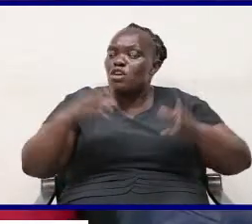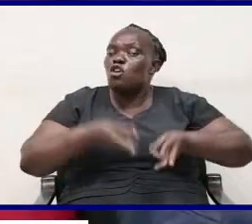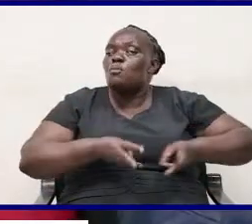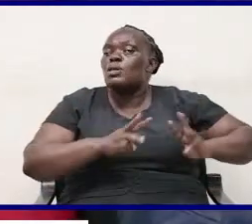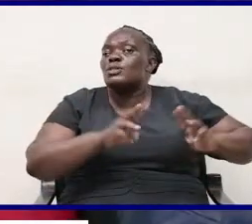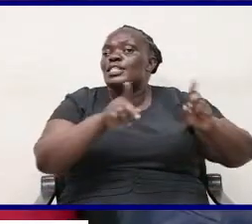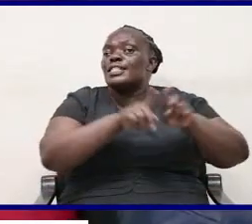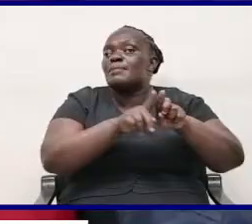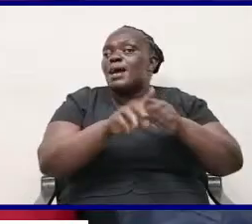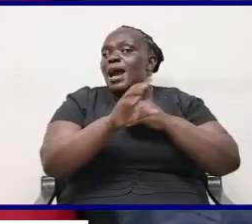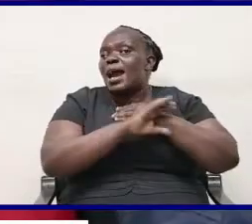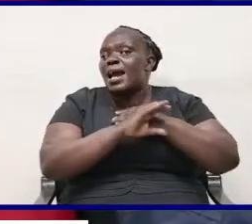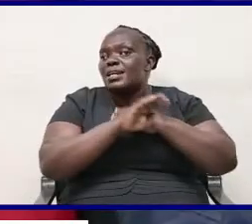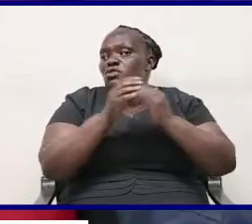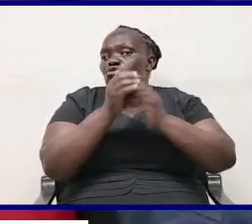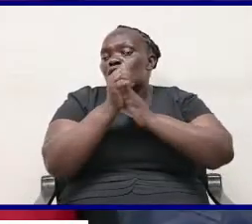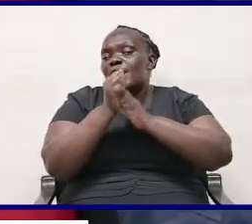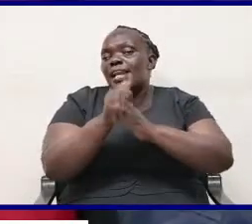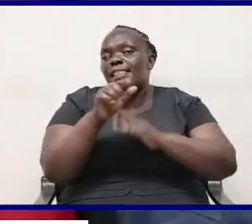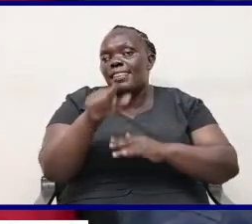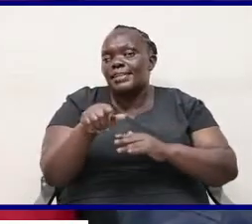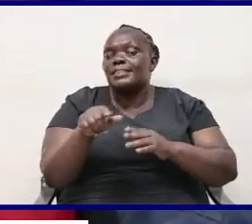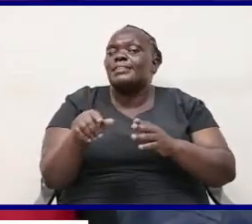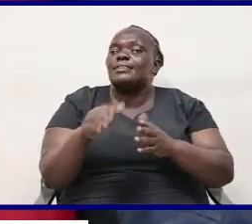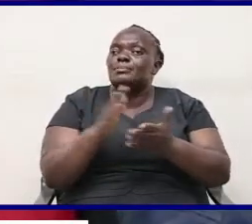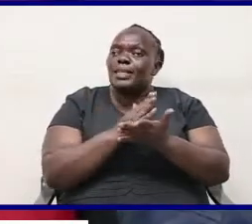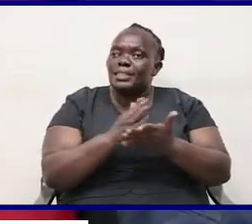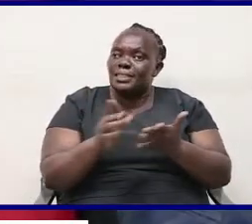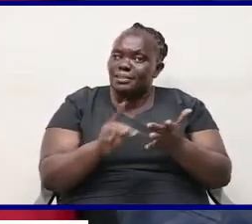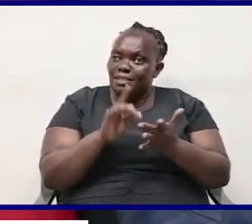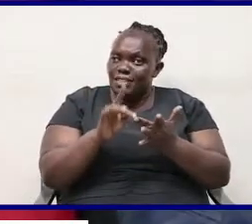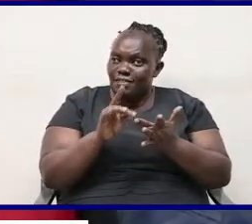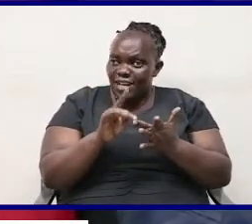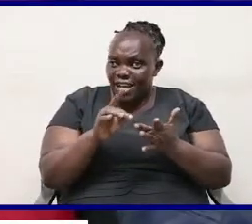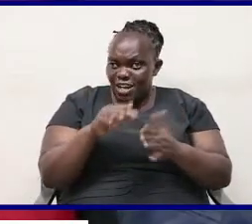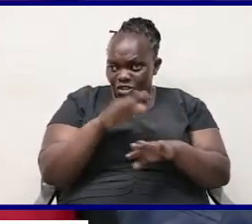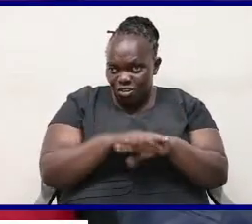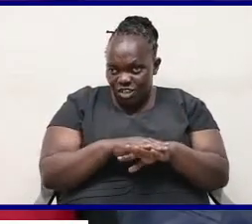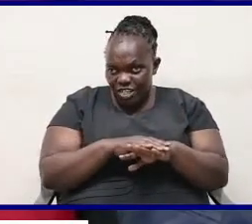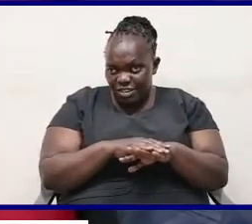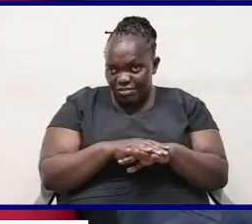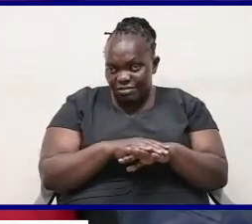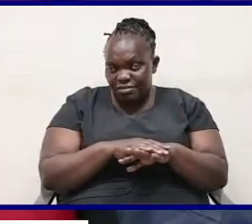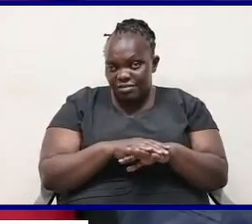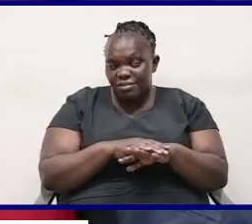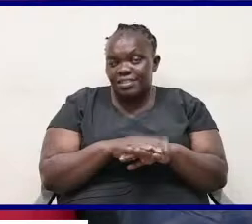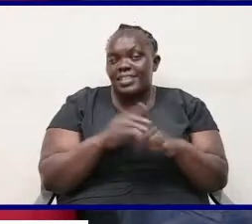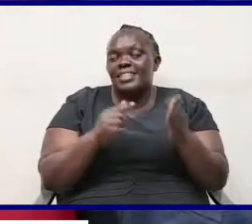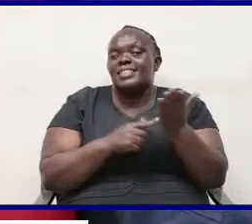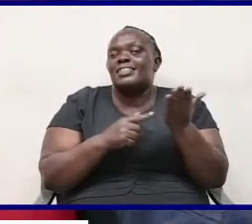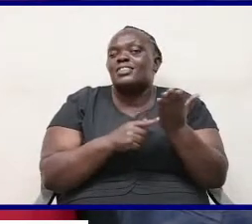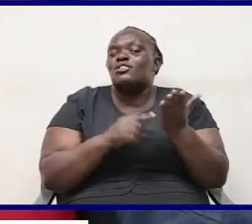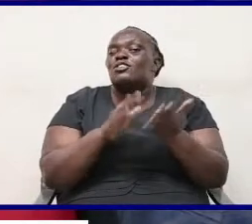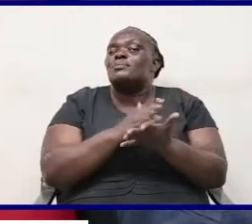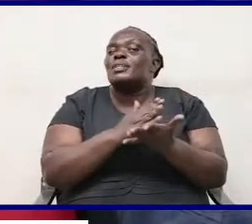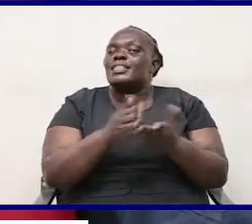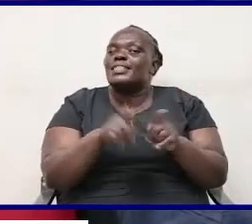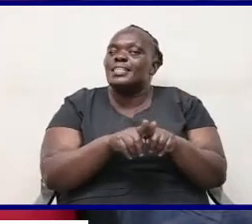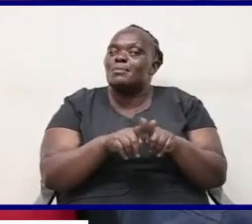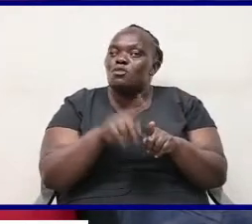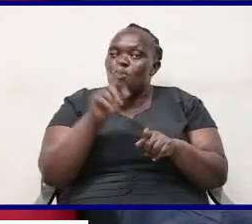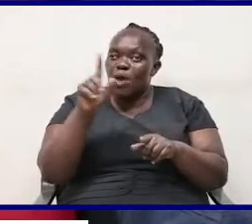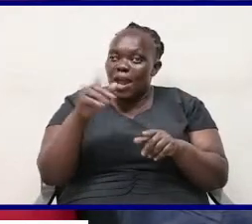as a country to lead that space, particularly on the digital space.